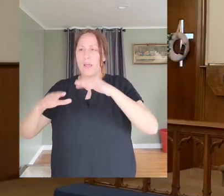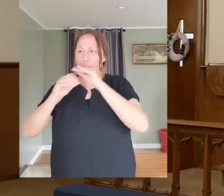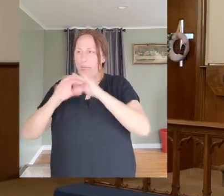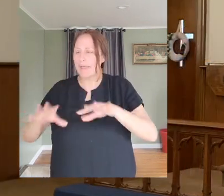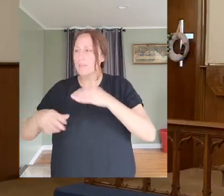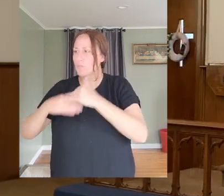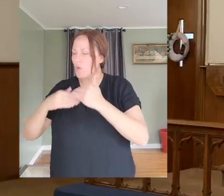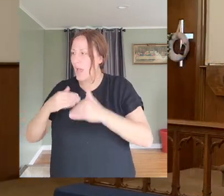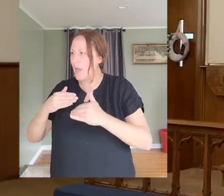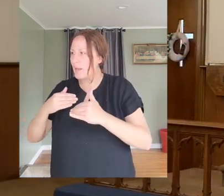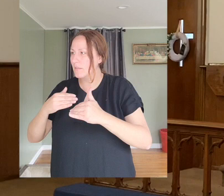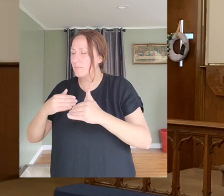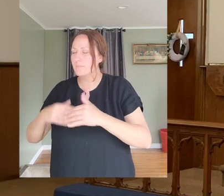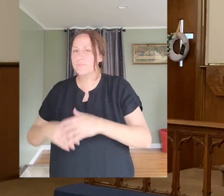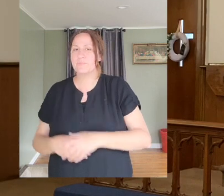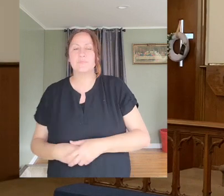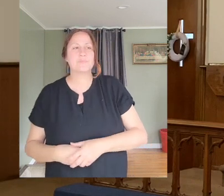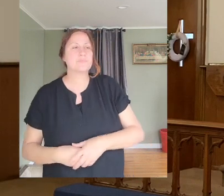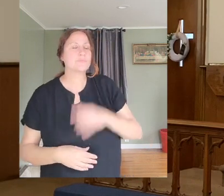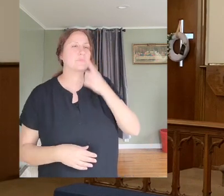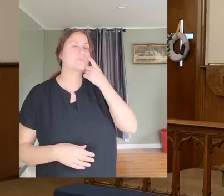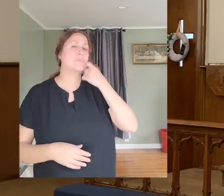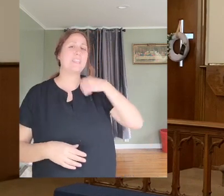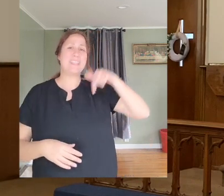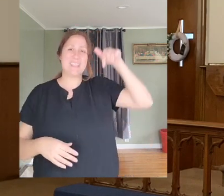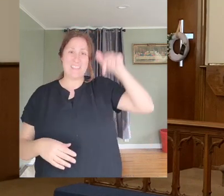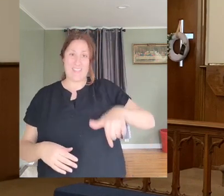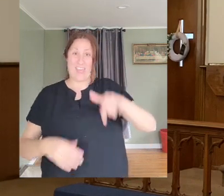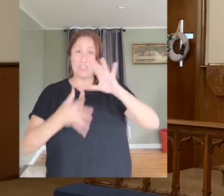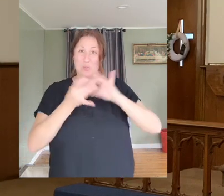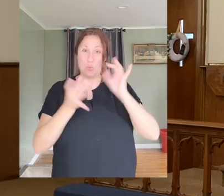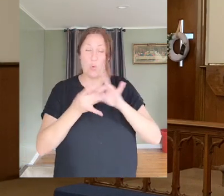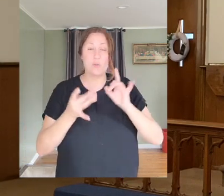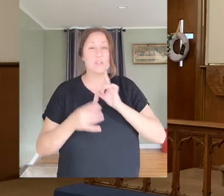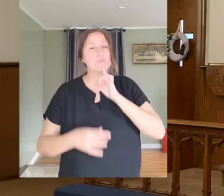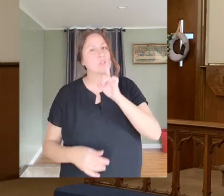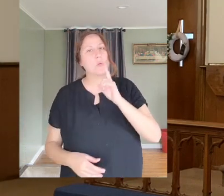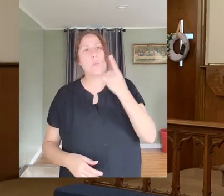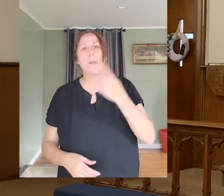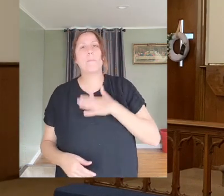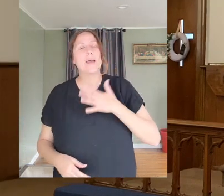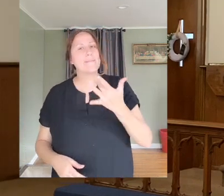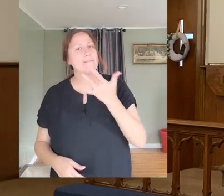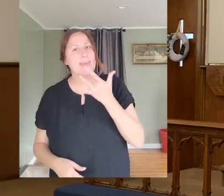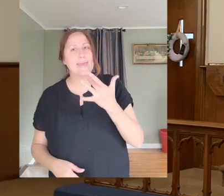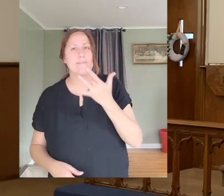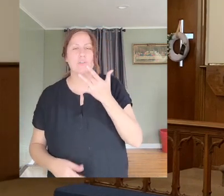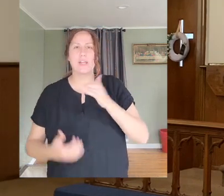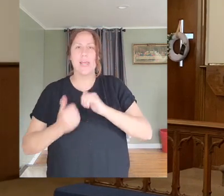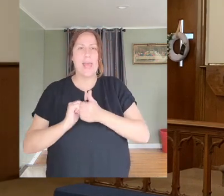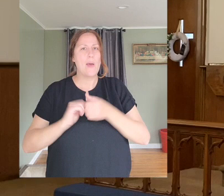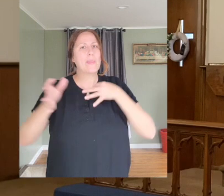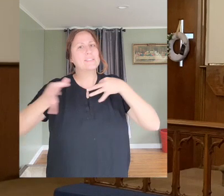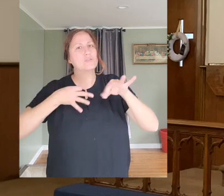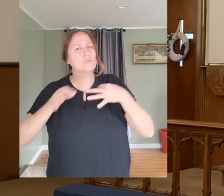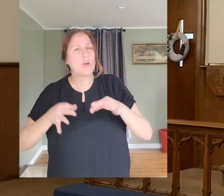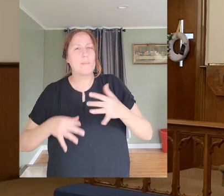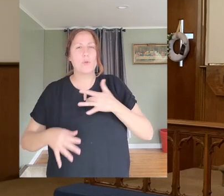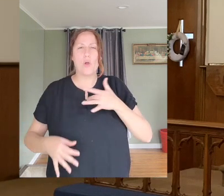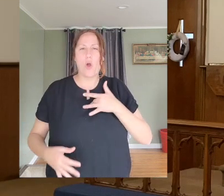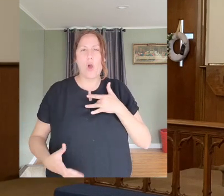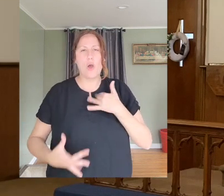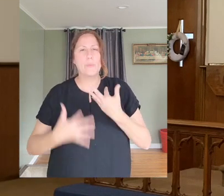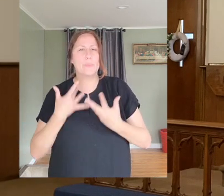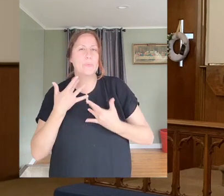Bible, one of brokenness and presence, sadness and hearts aflame with the mystery of